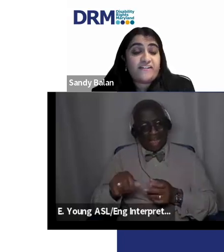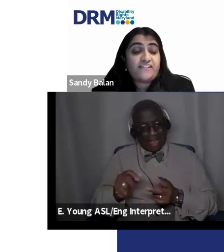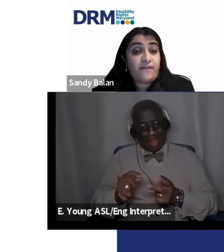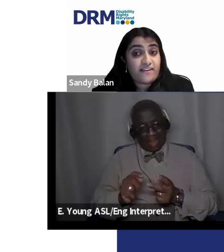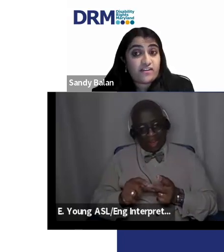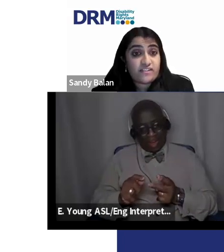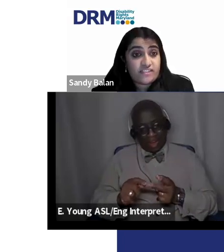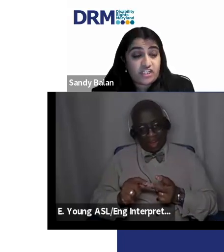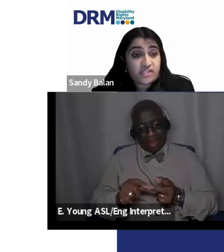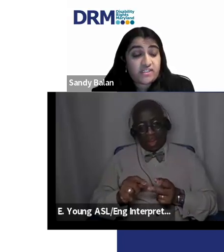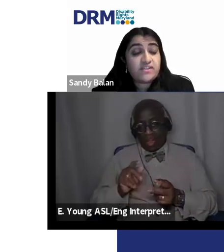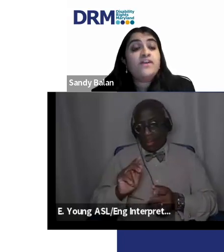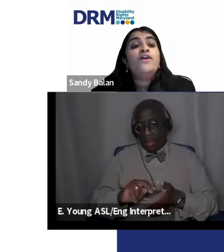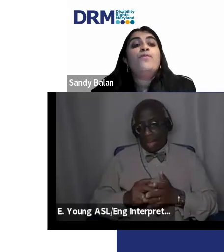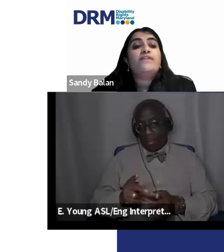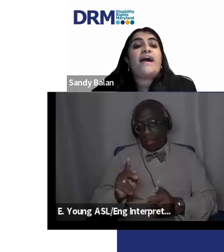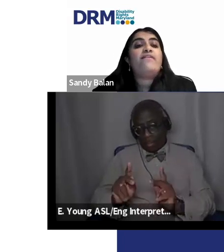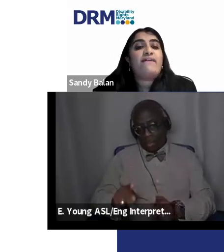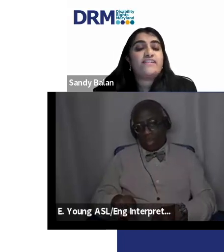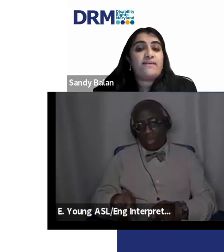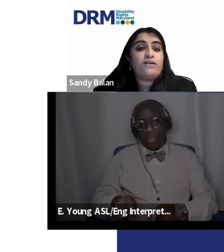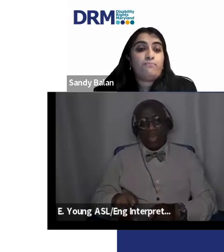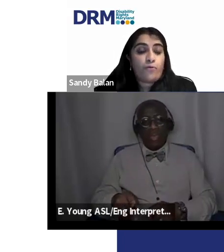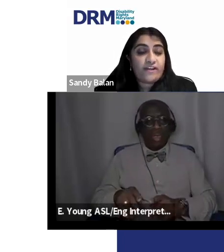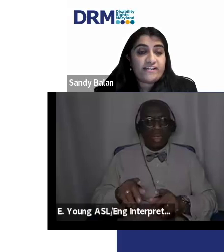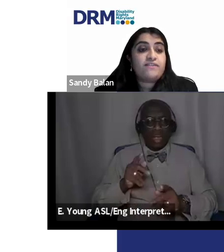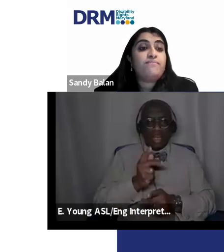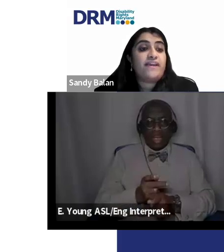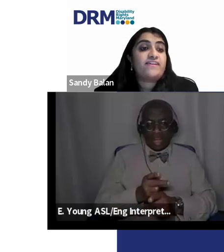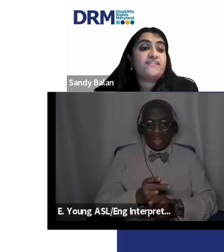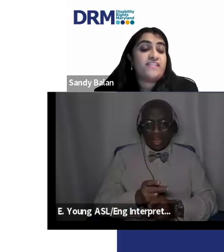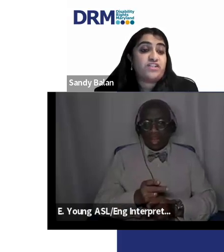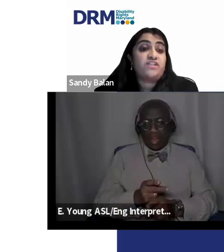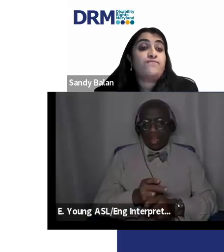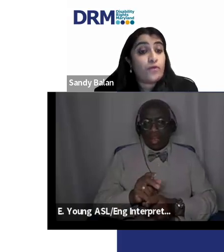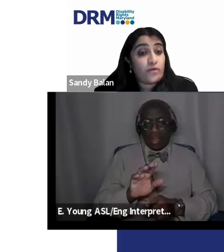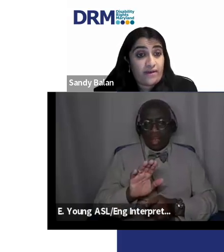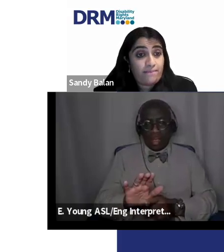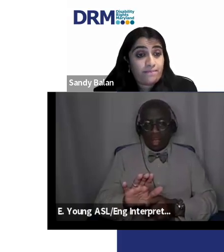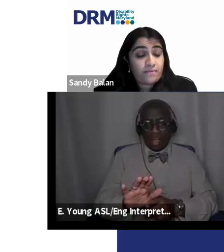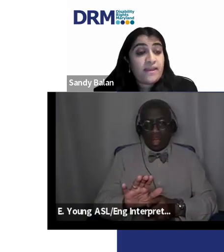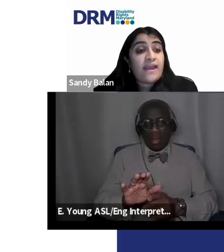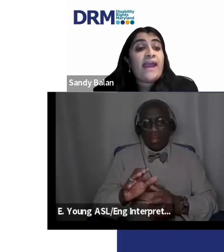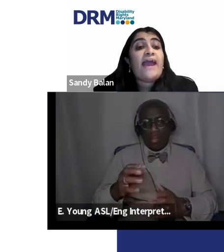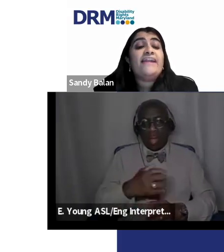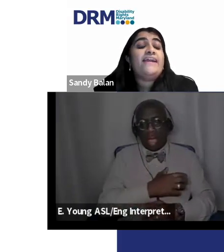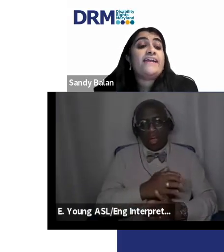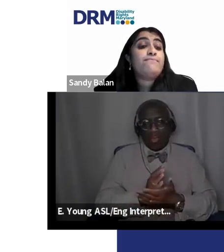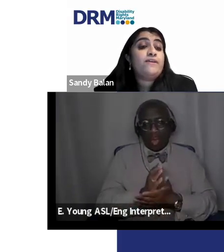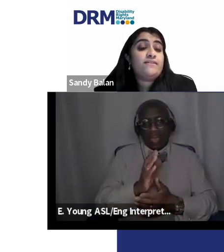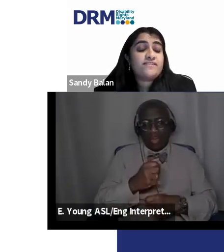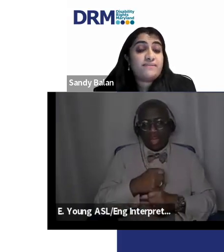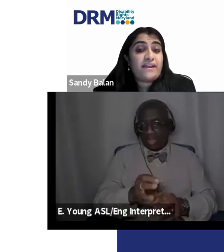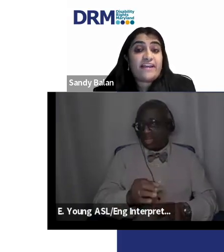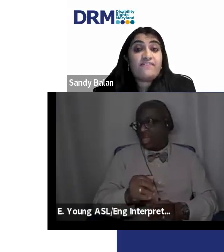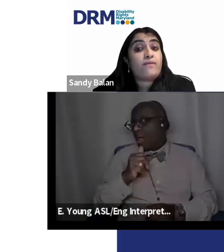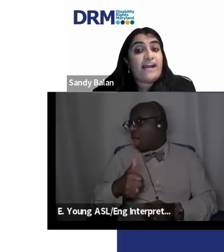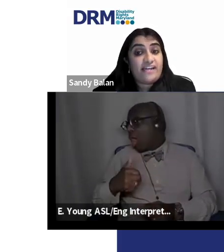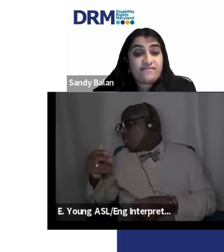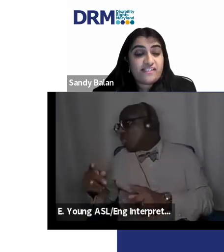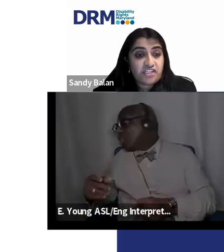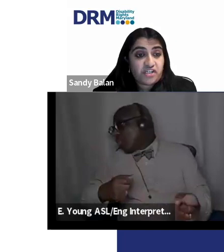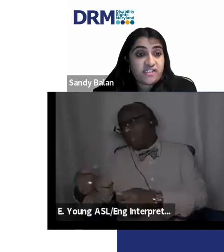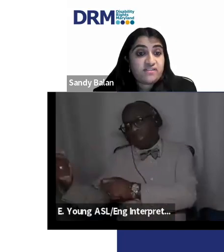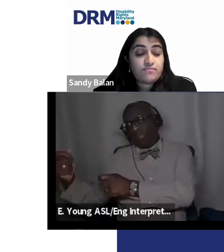the ability to make their decisions without having someone appointed to make the decisions for them. And it can be used in making